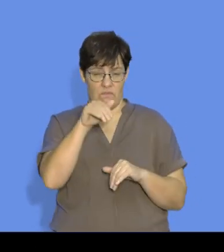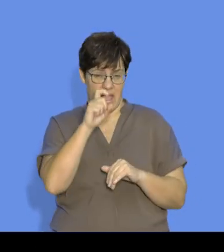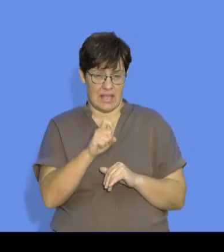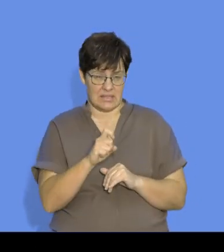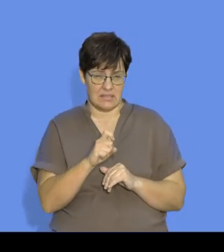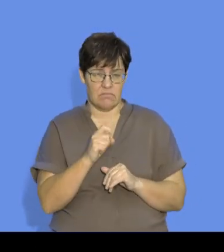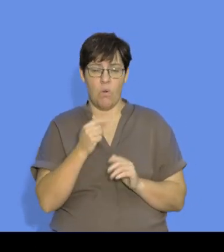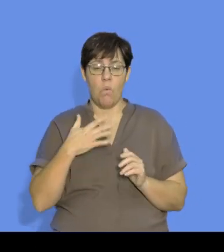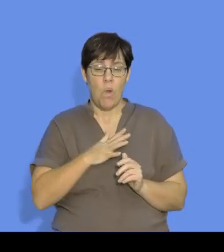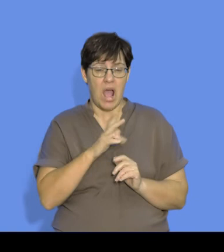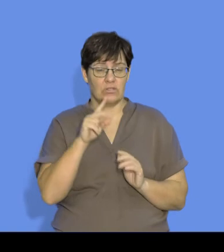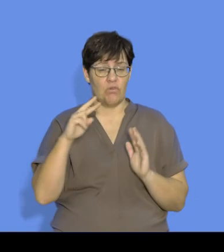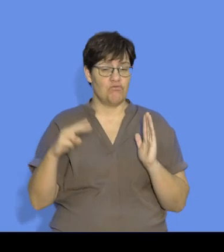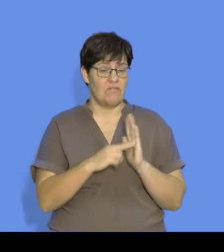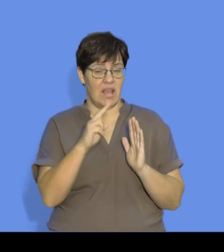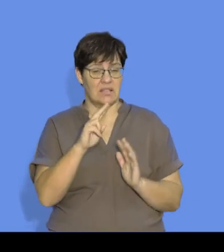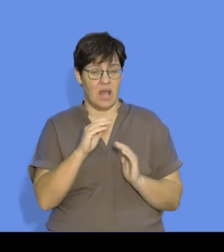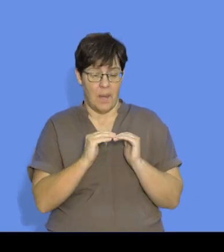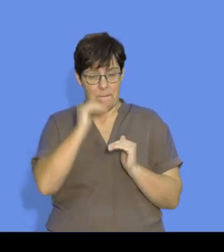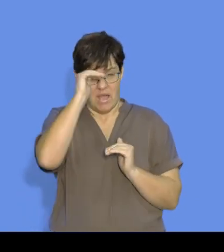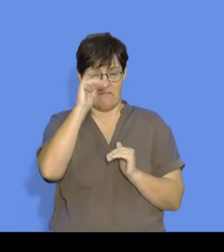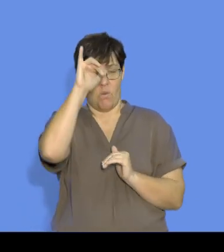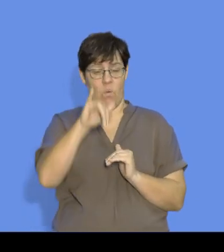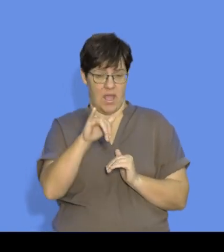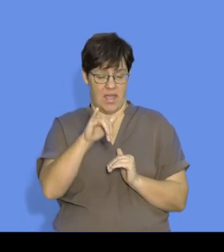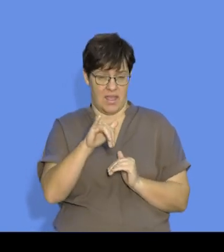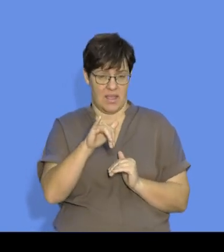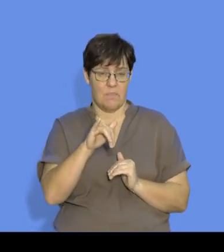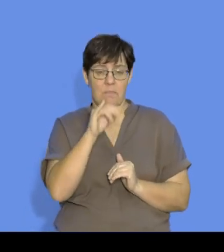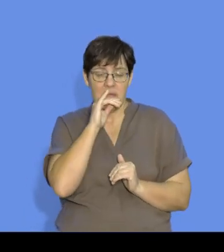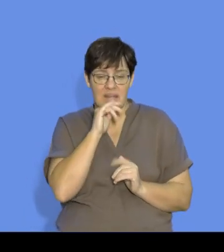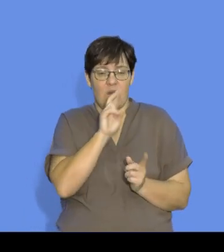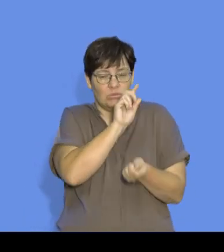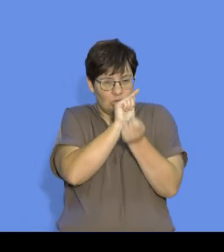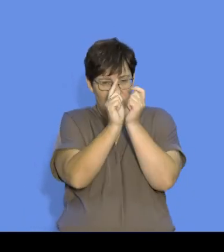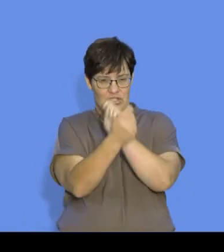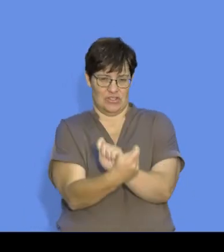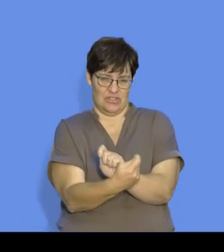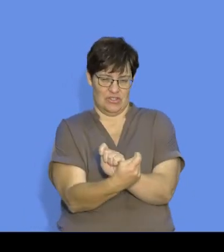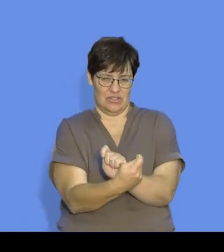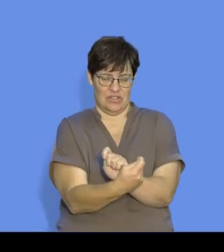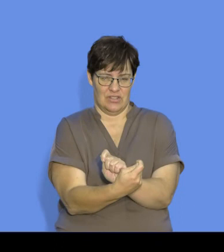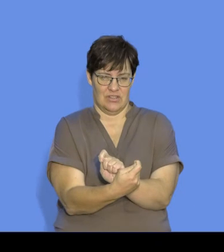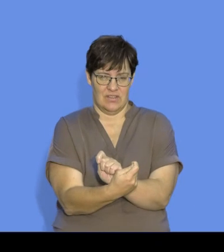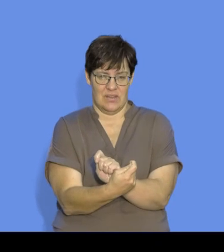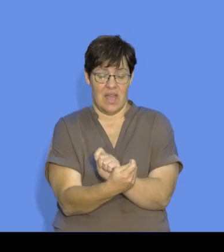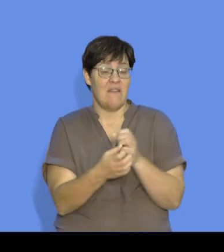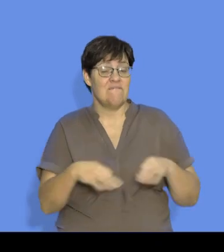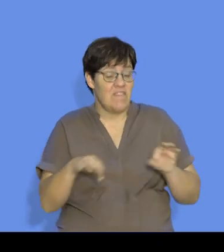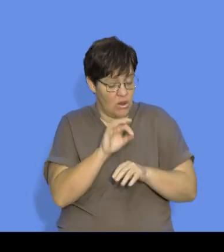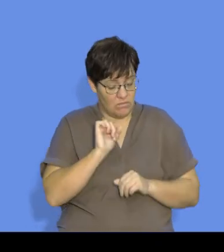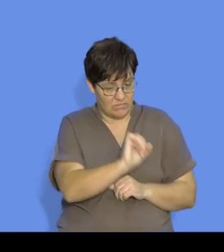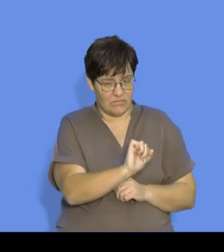over x, if I want to reflect this about the y-axis, it means I'm changing the